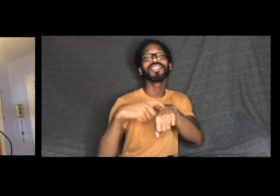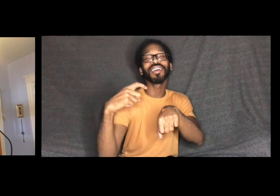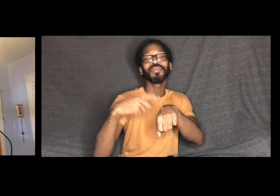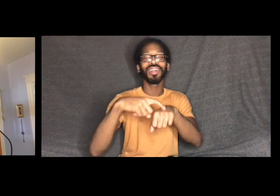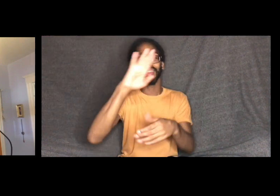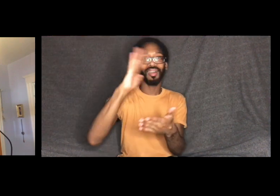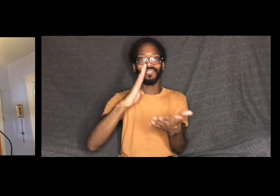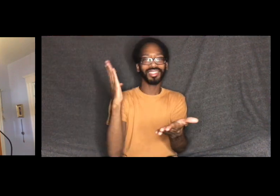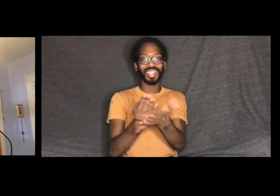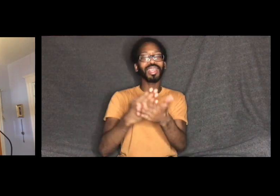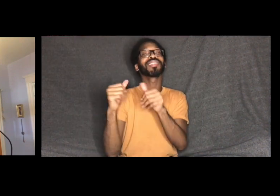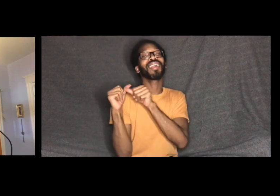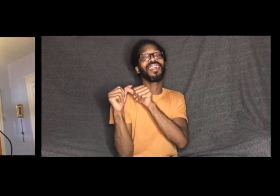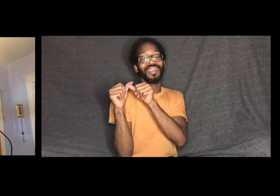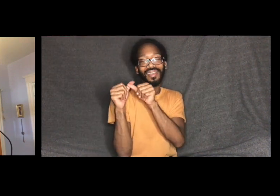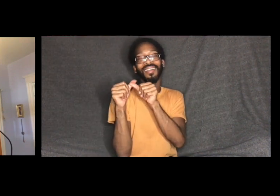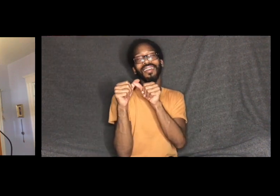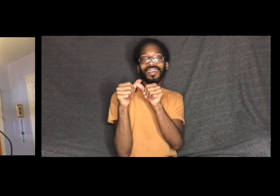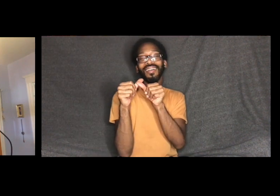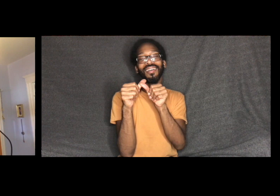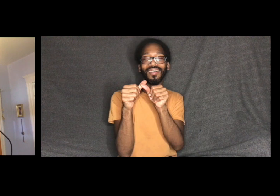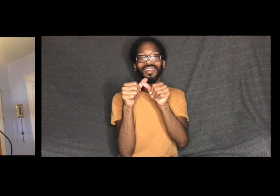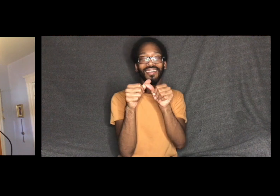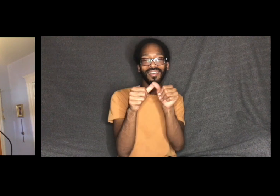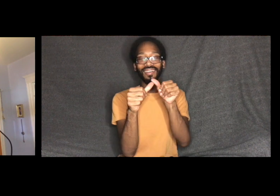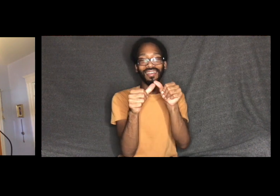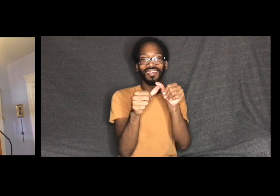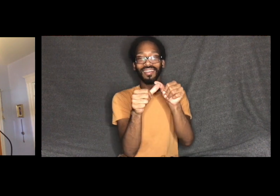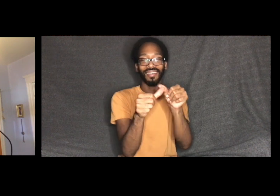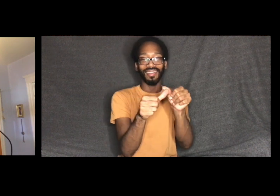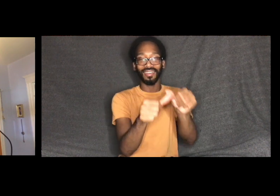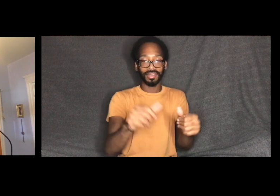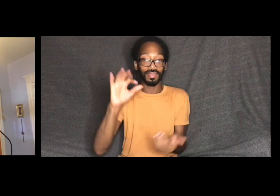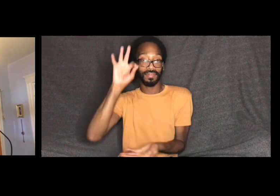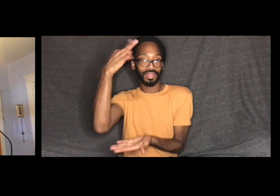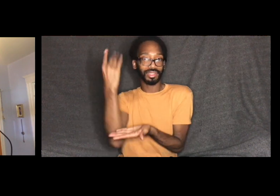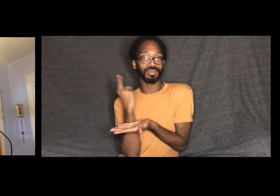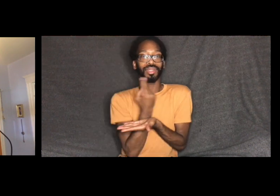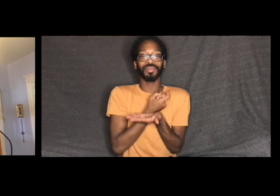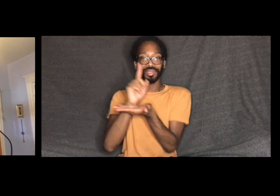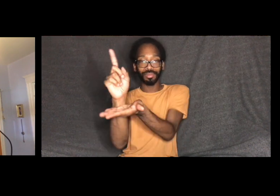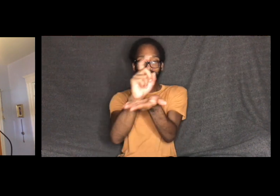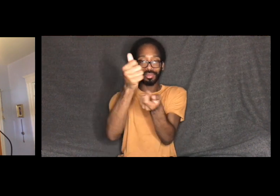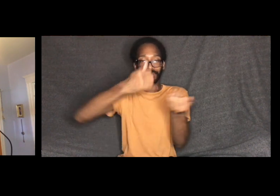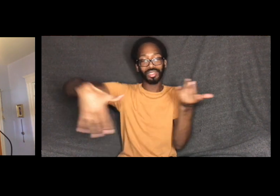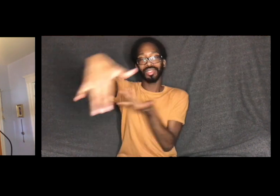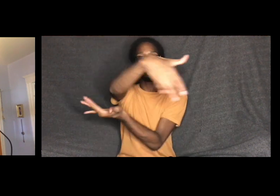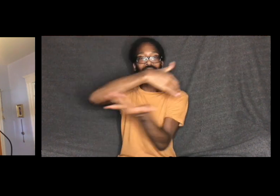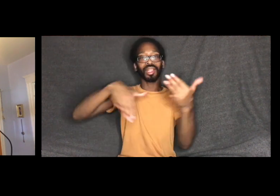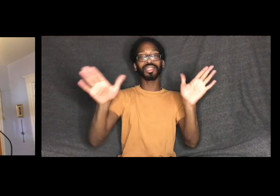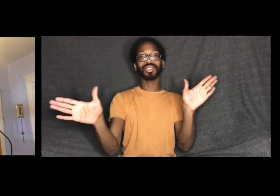and never let the good times end. I'm squirting all my French perfume around